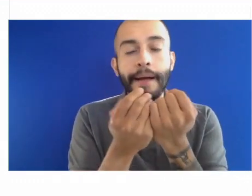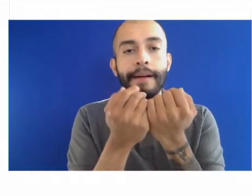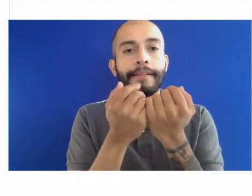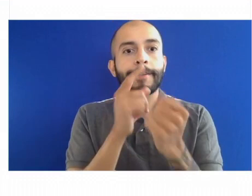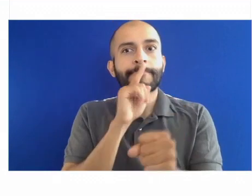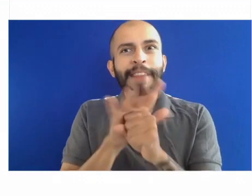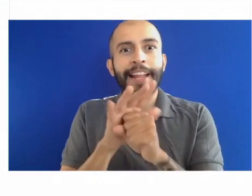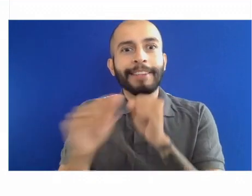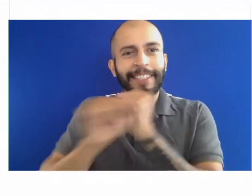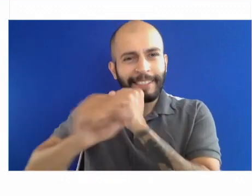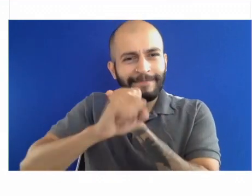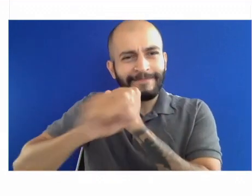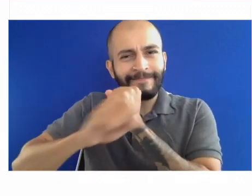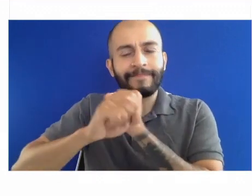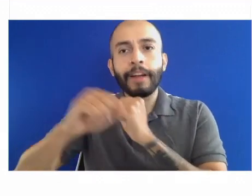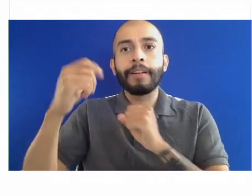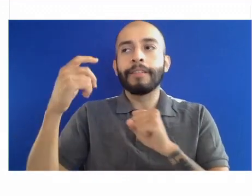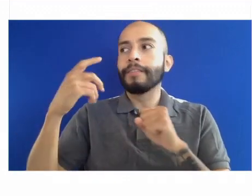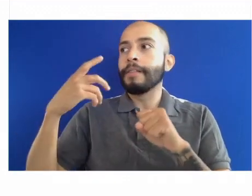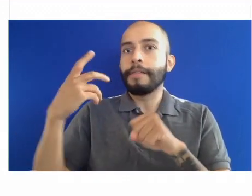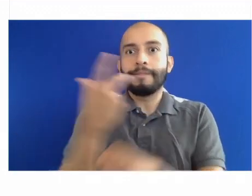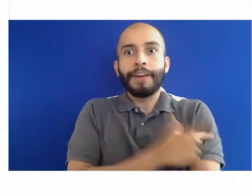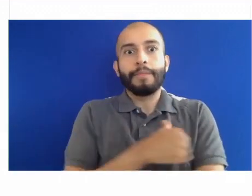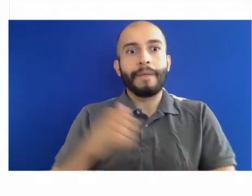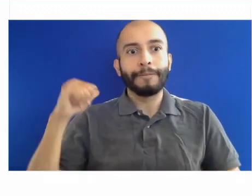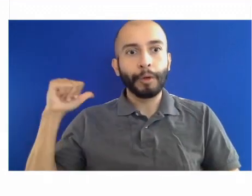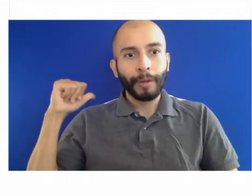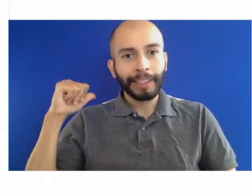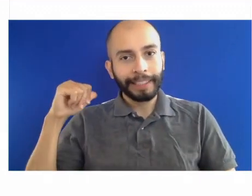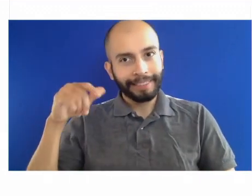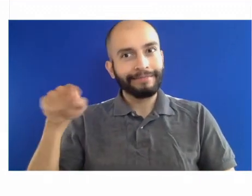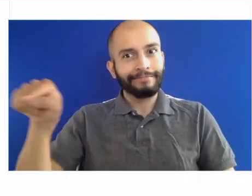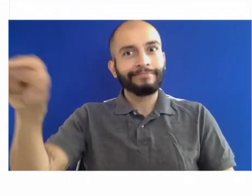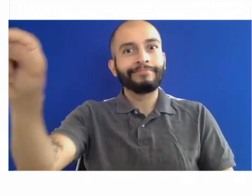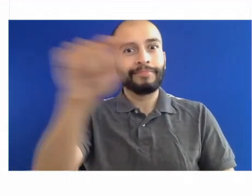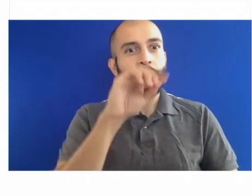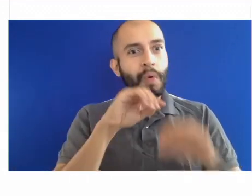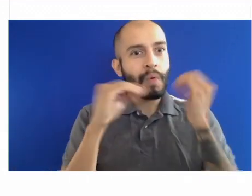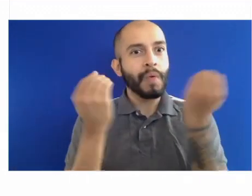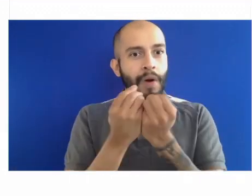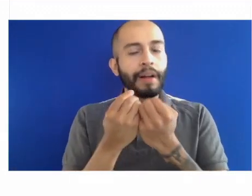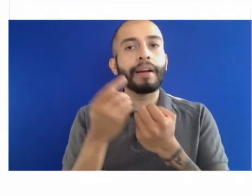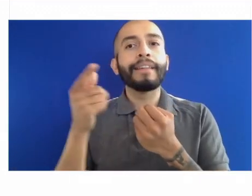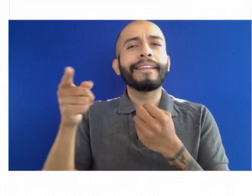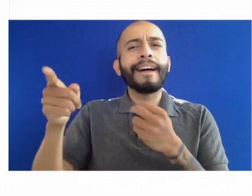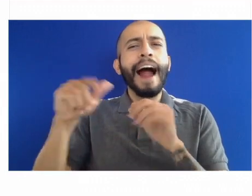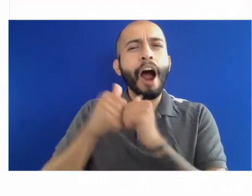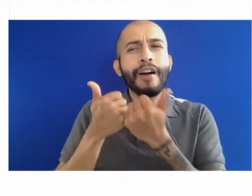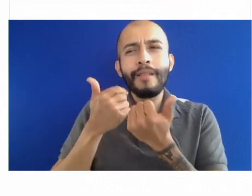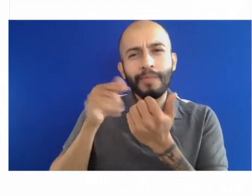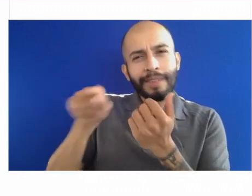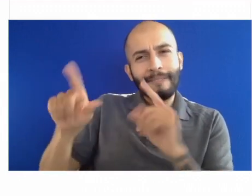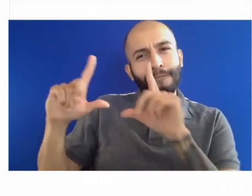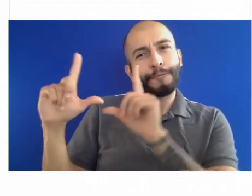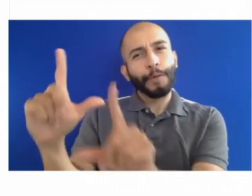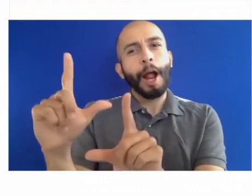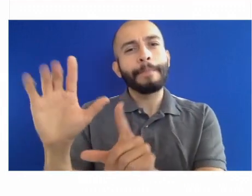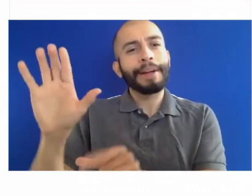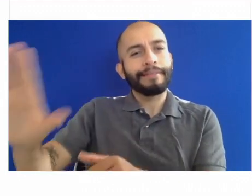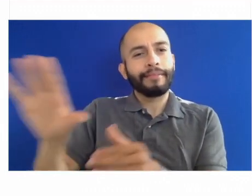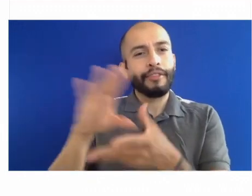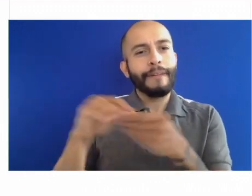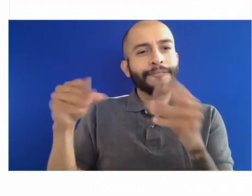they often frame their narrative in terms of civil rights and bodily autonomy. It's my choice whether or not to get